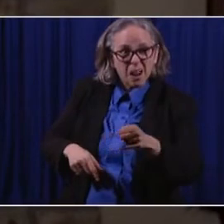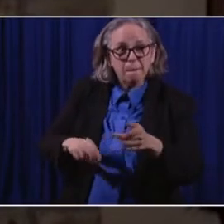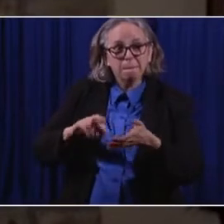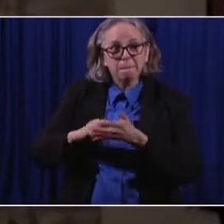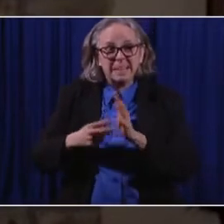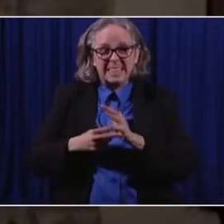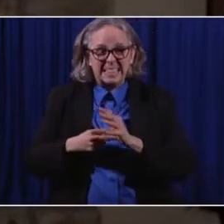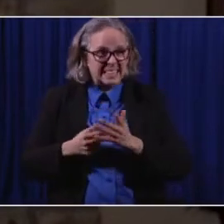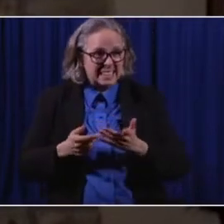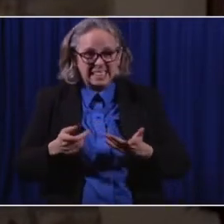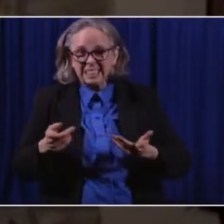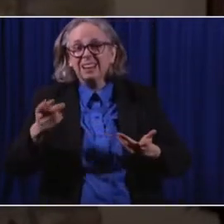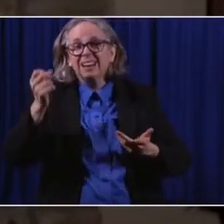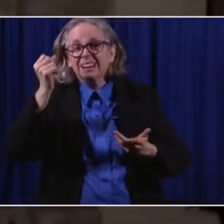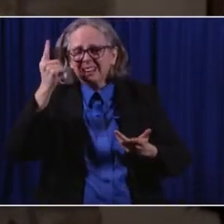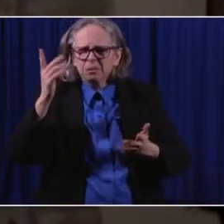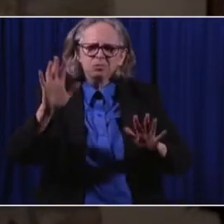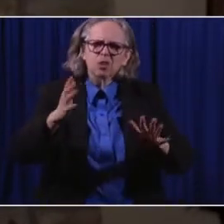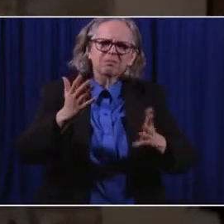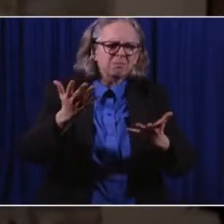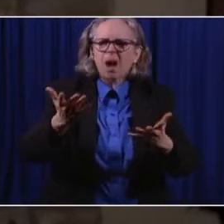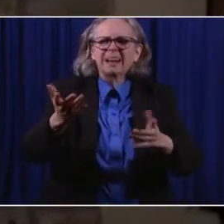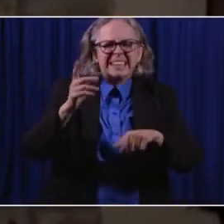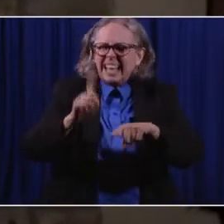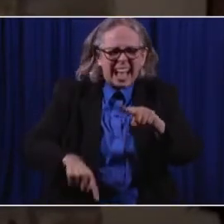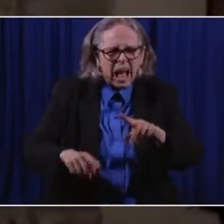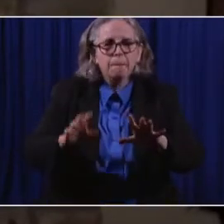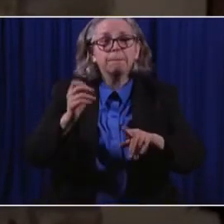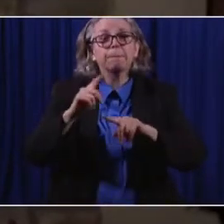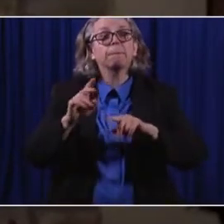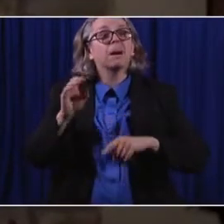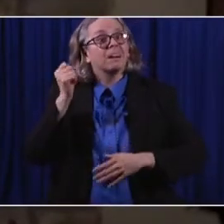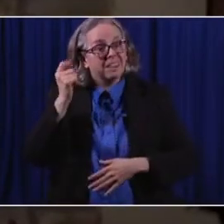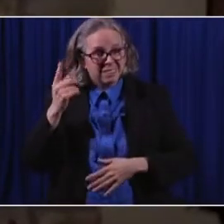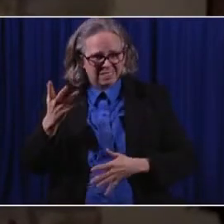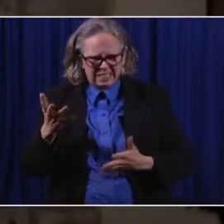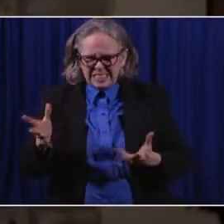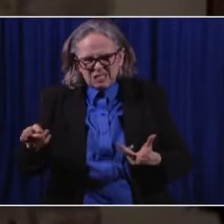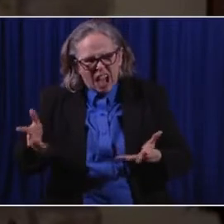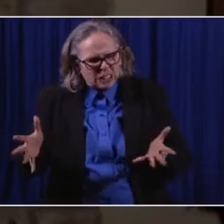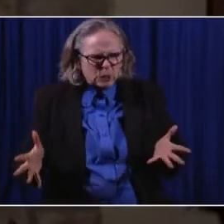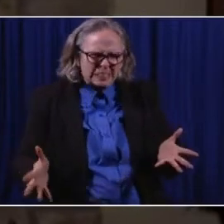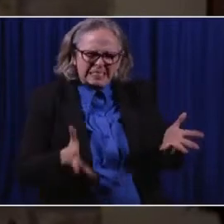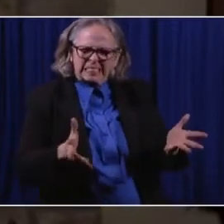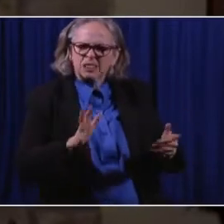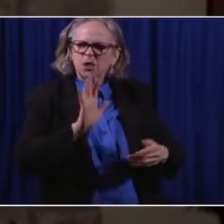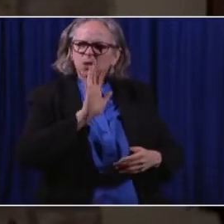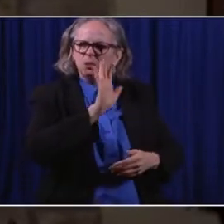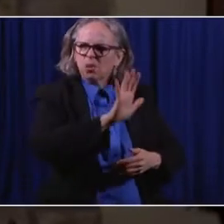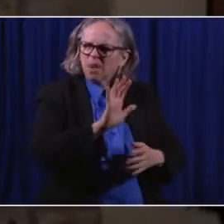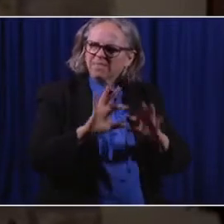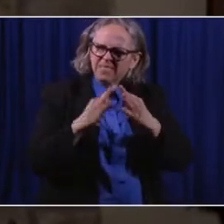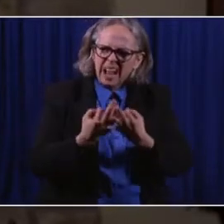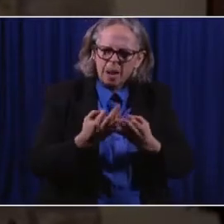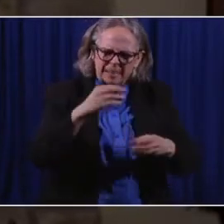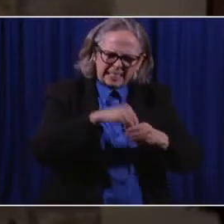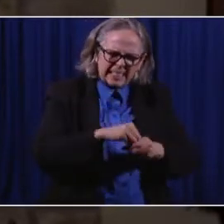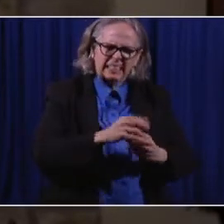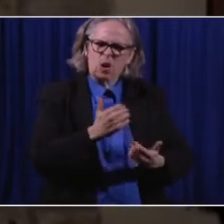them and urge them to do that. Again, it's their individual choice whether they get the vaccine or not. But